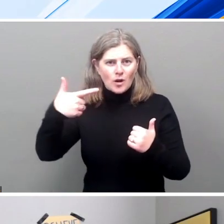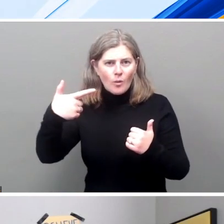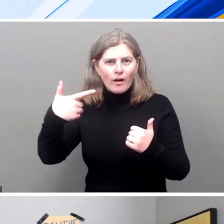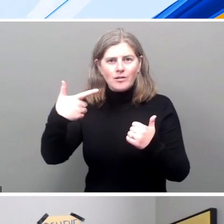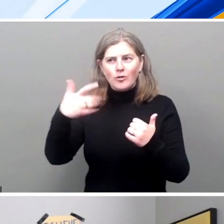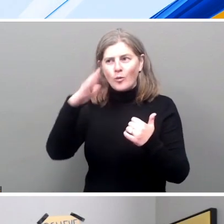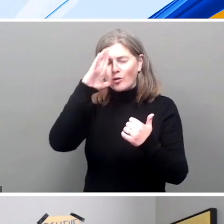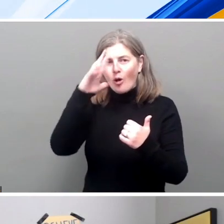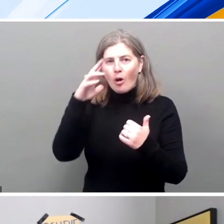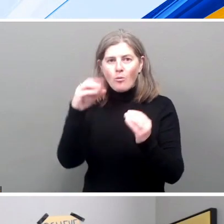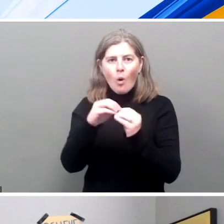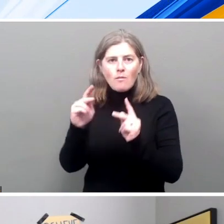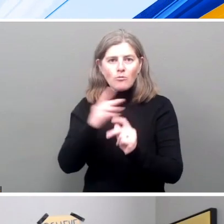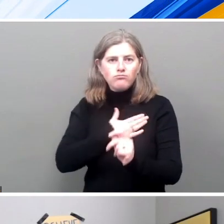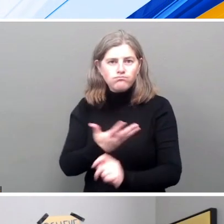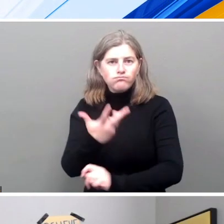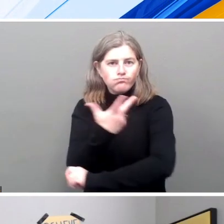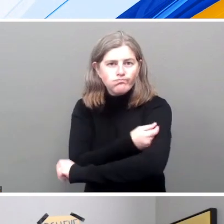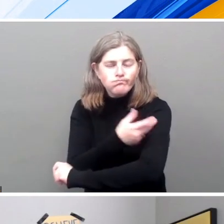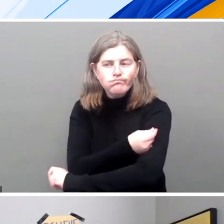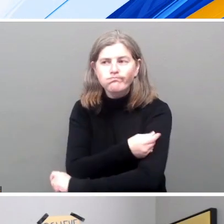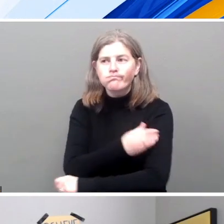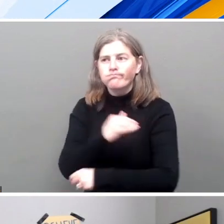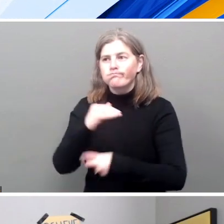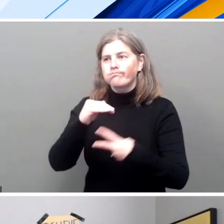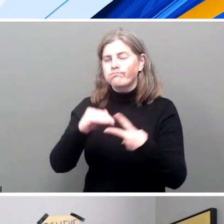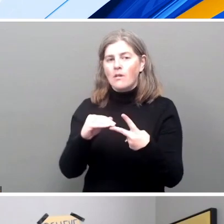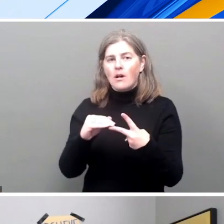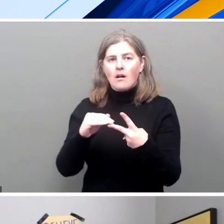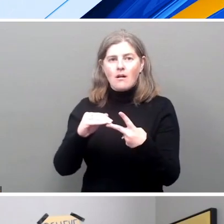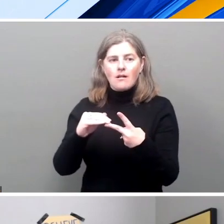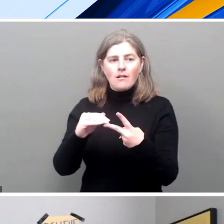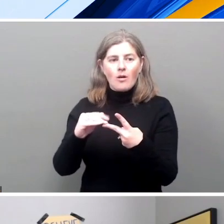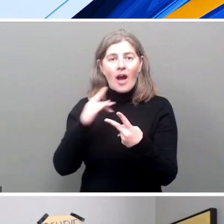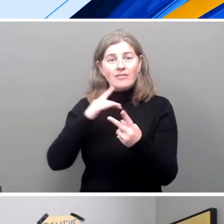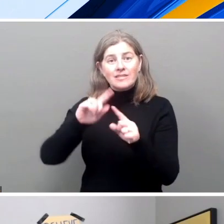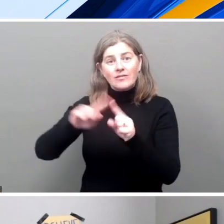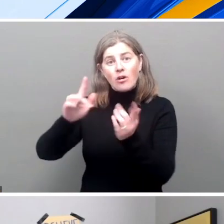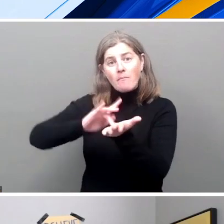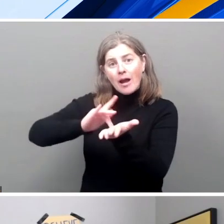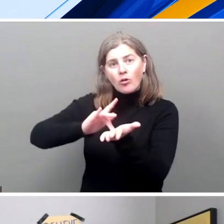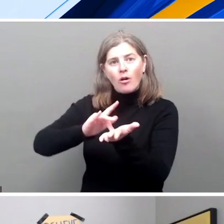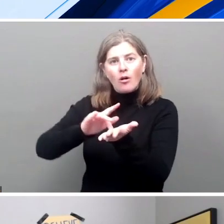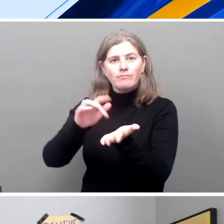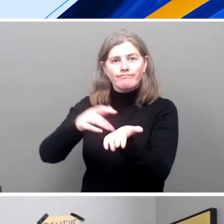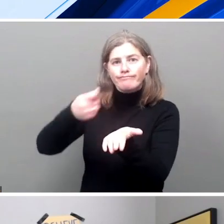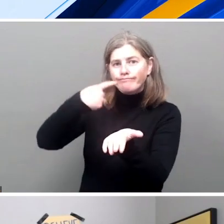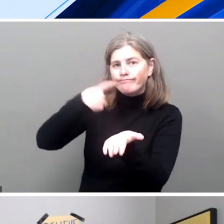vaccination uptake, given the medical countermeasures or antivirals,